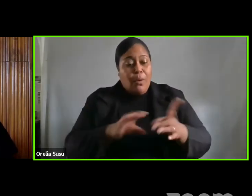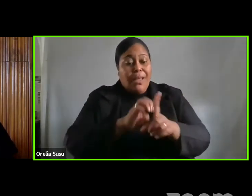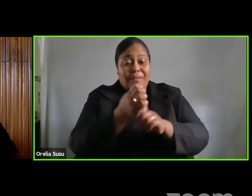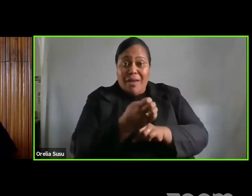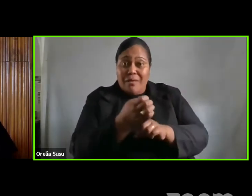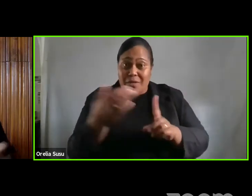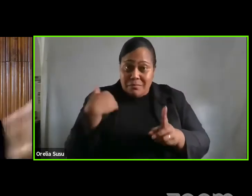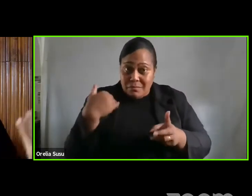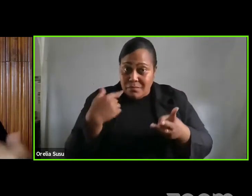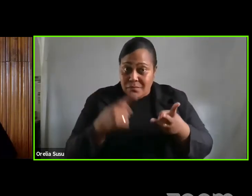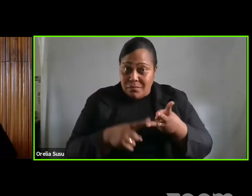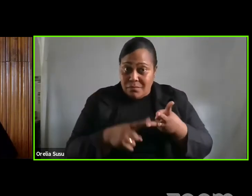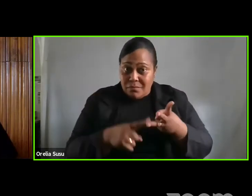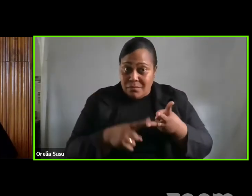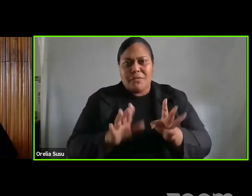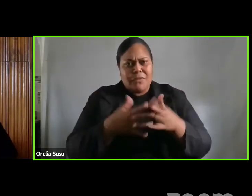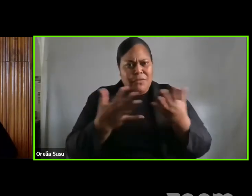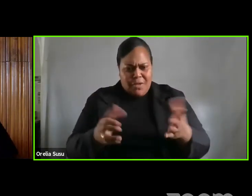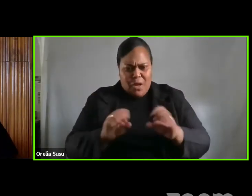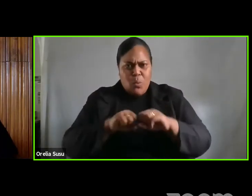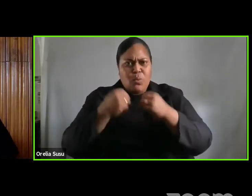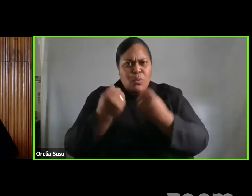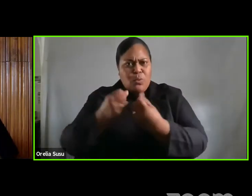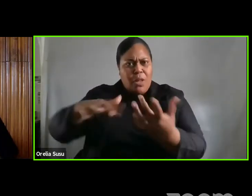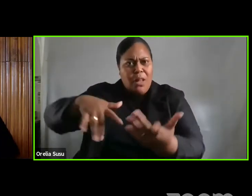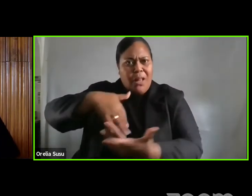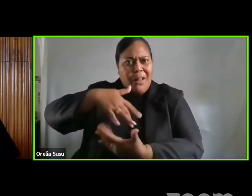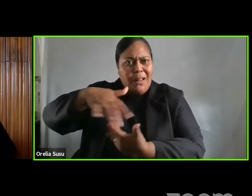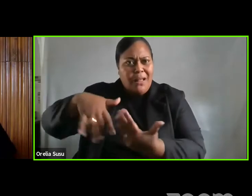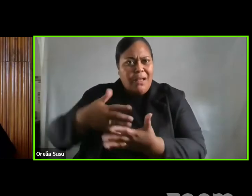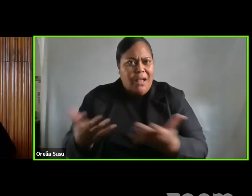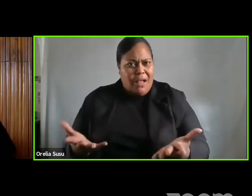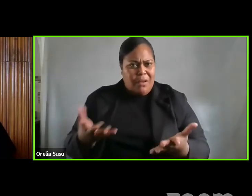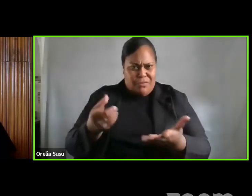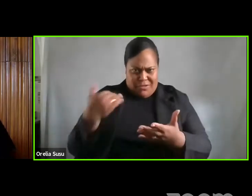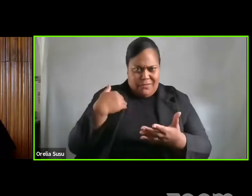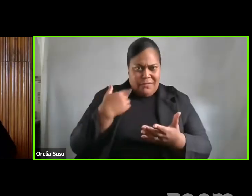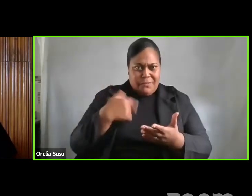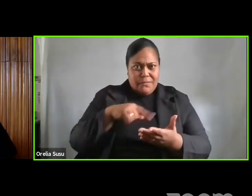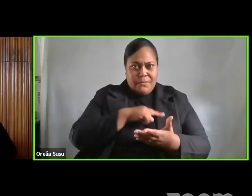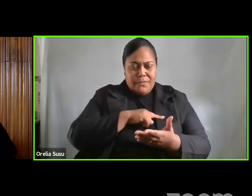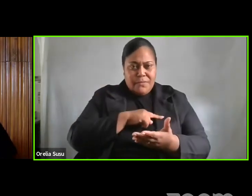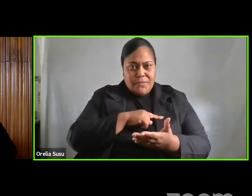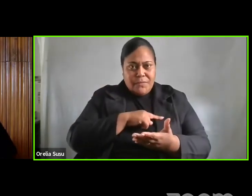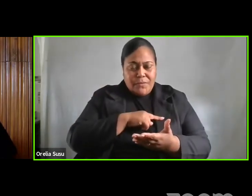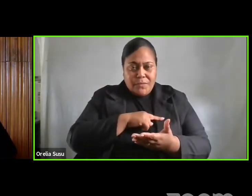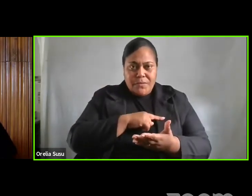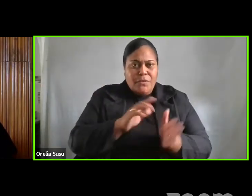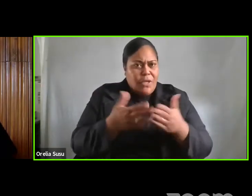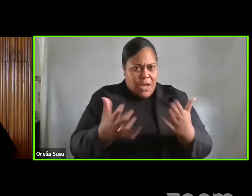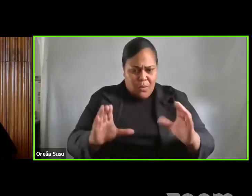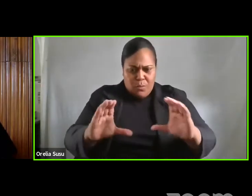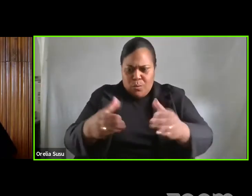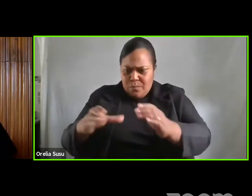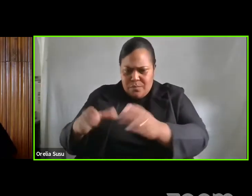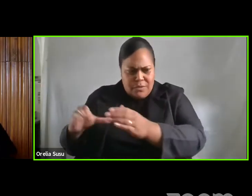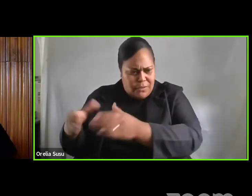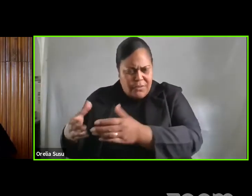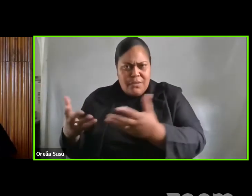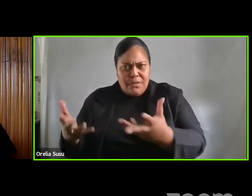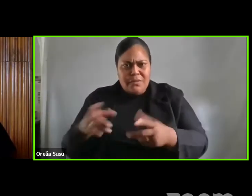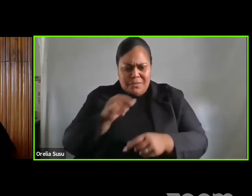does it really affect our social movements like how does this kind of the groups specific groups how the specific